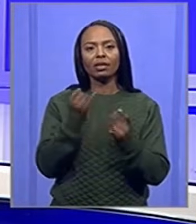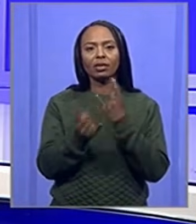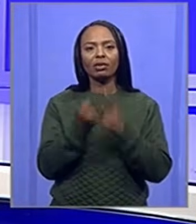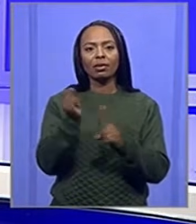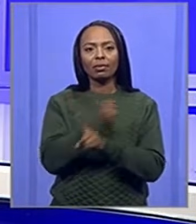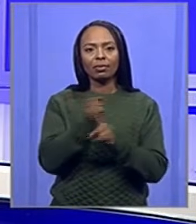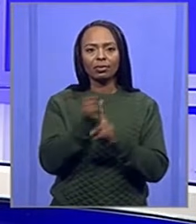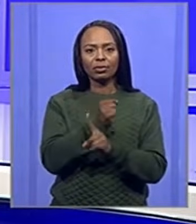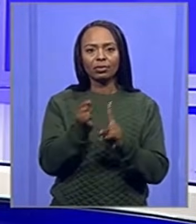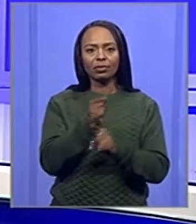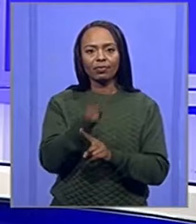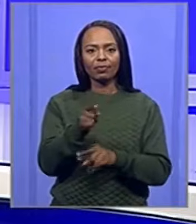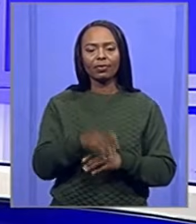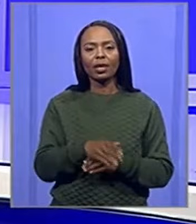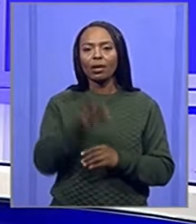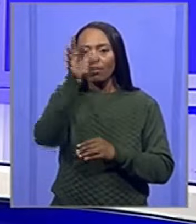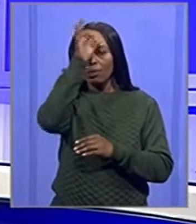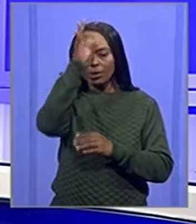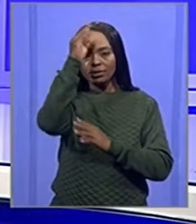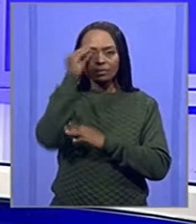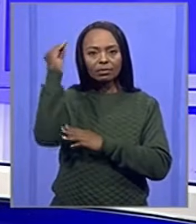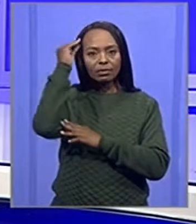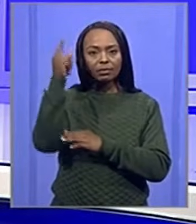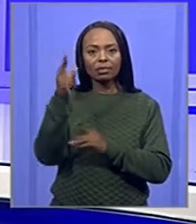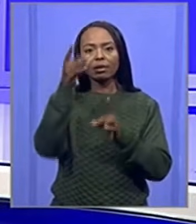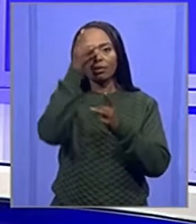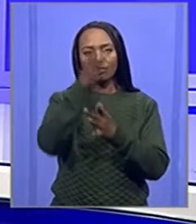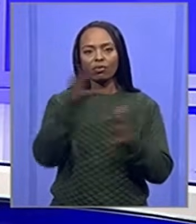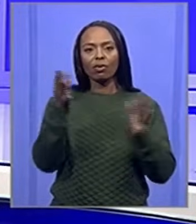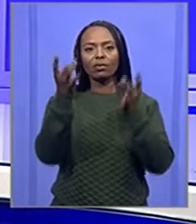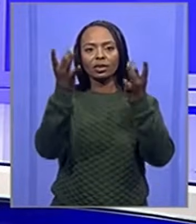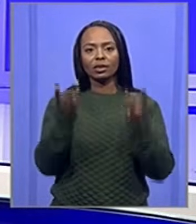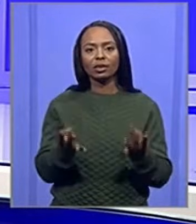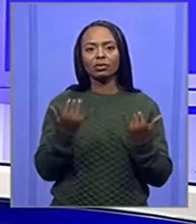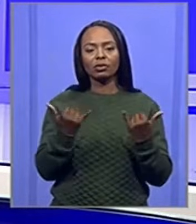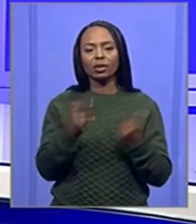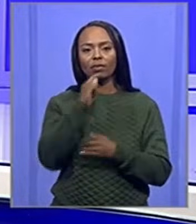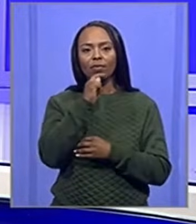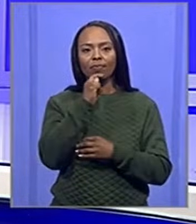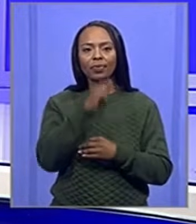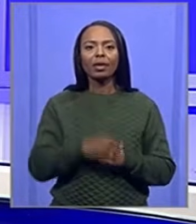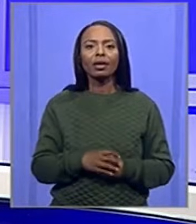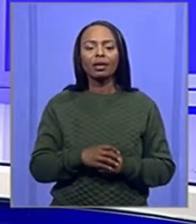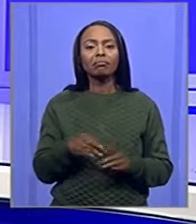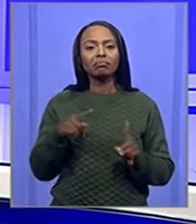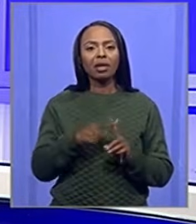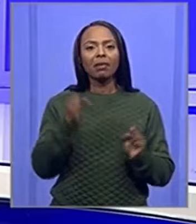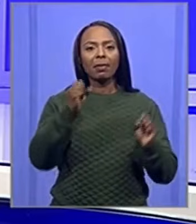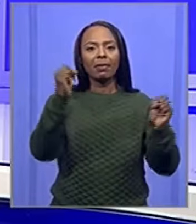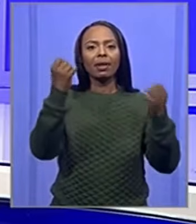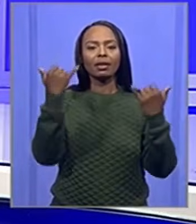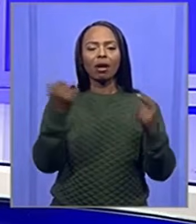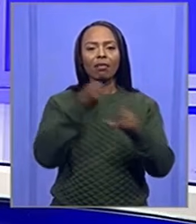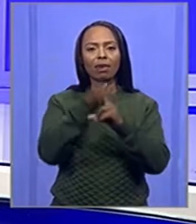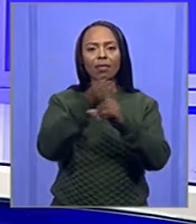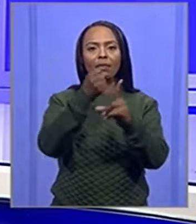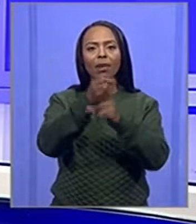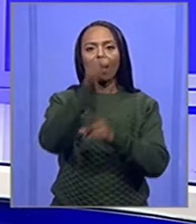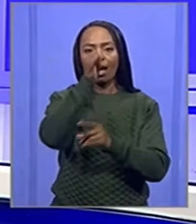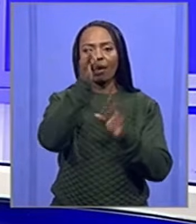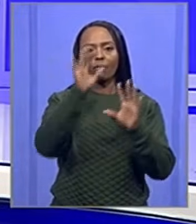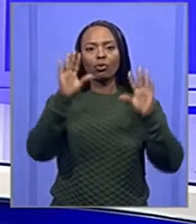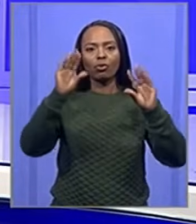tse di rebotsweng ke tona ya sepodisi Beki Cele go sa le gale gompieno. A re ga ba ne ba repisa go lwantsha bosenyi ka